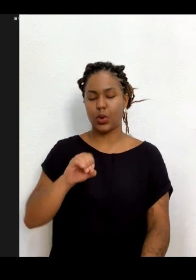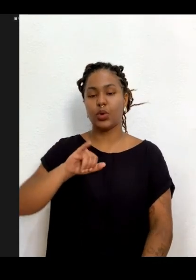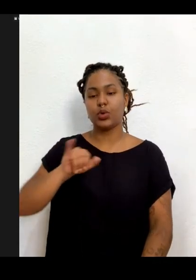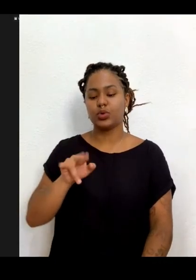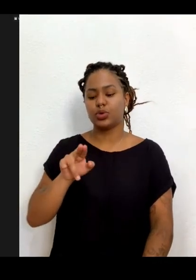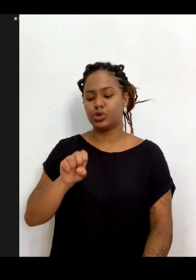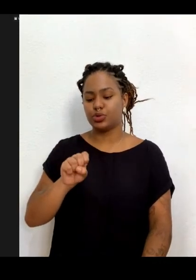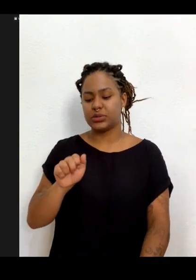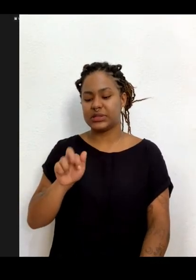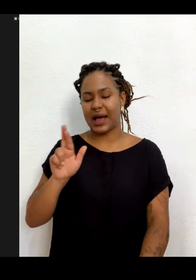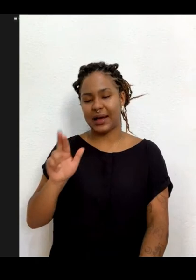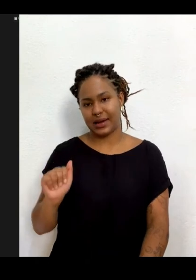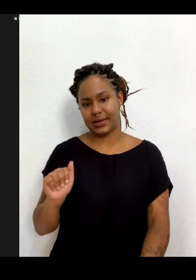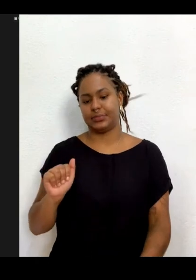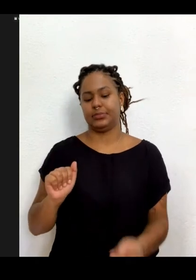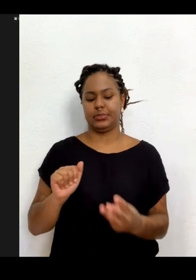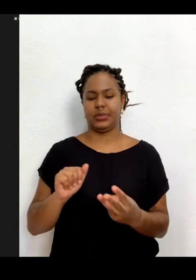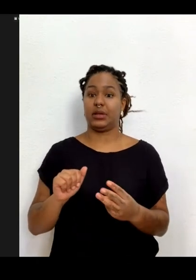foreign